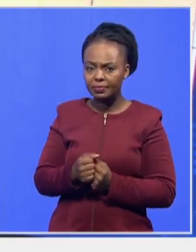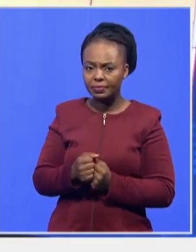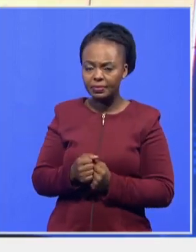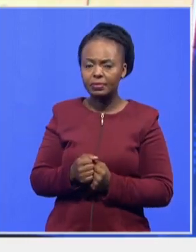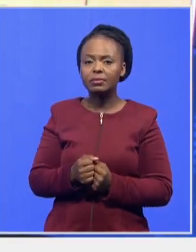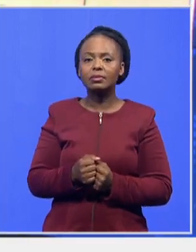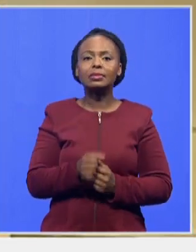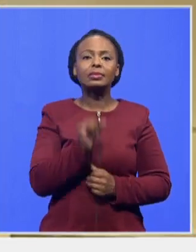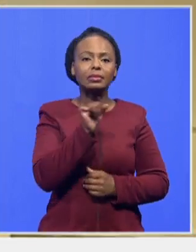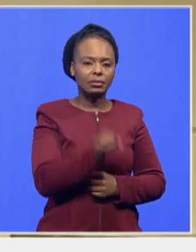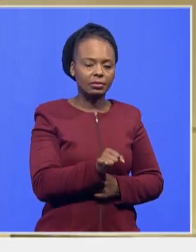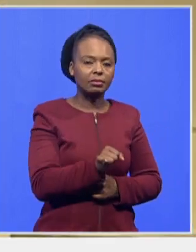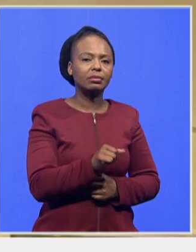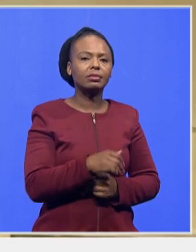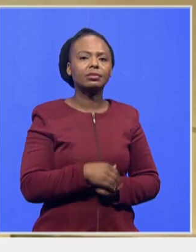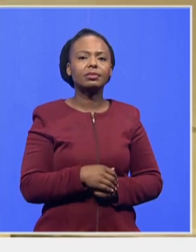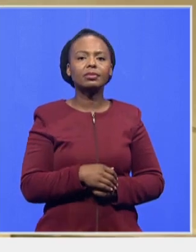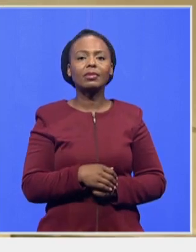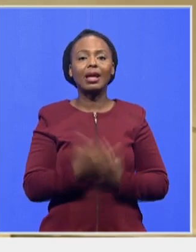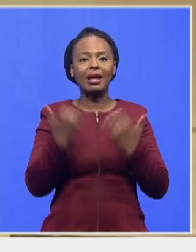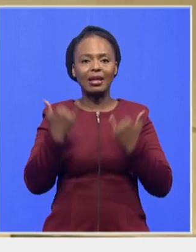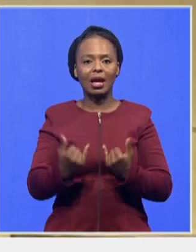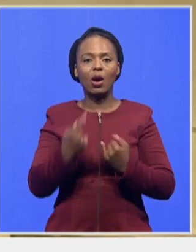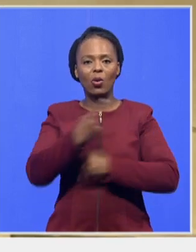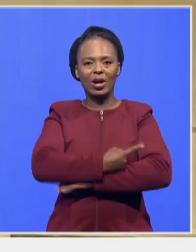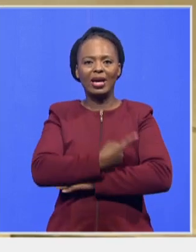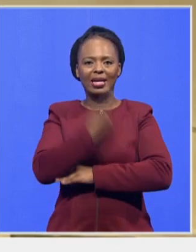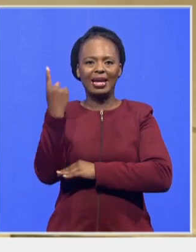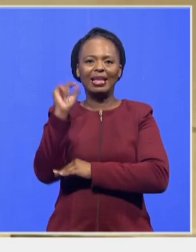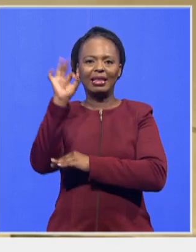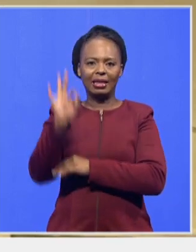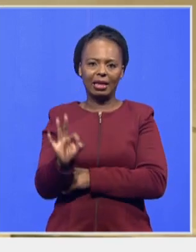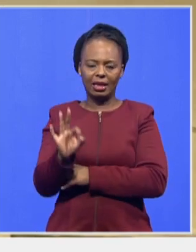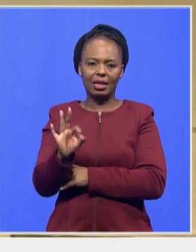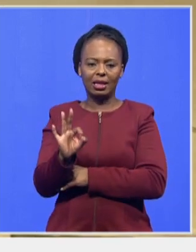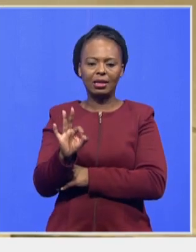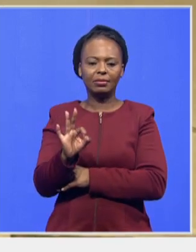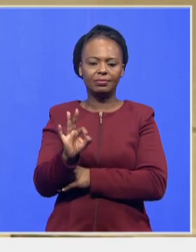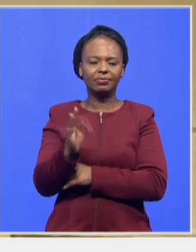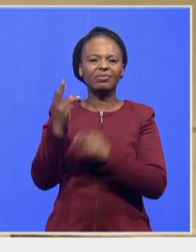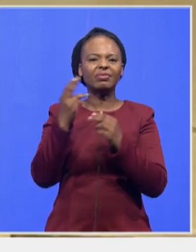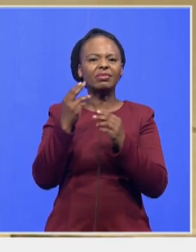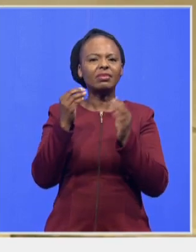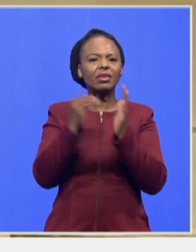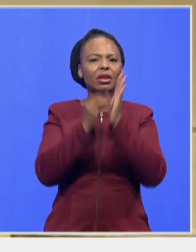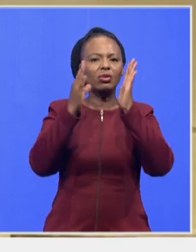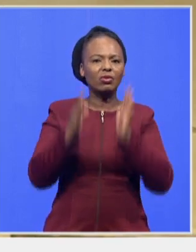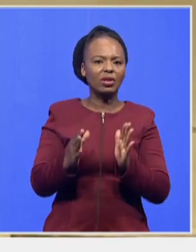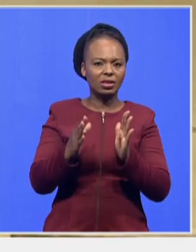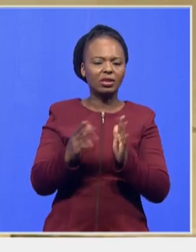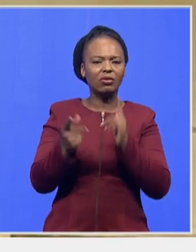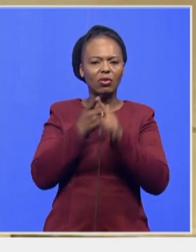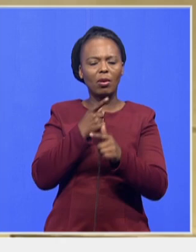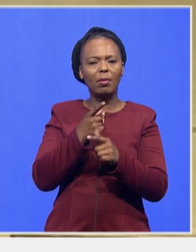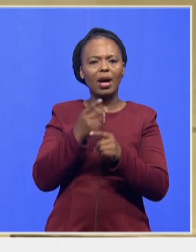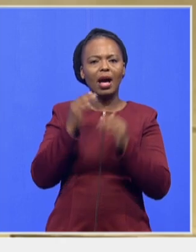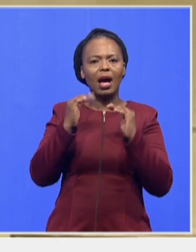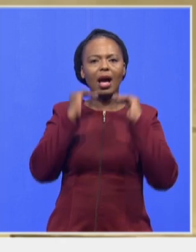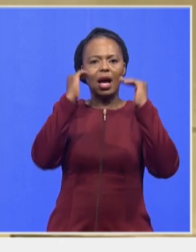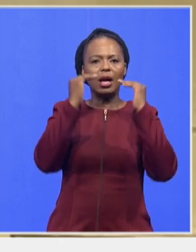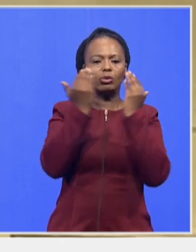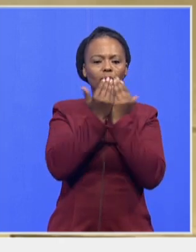Actually, yes. In the first 3 days, the school students of Kamboni High School